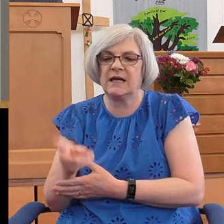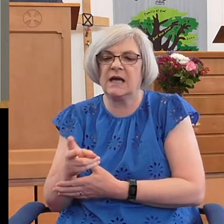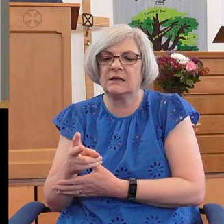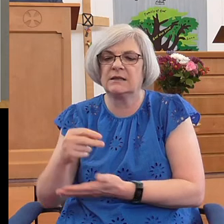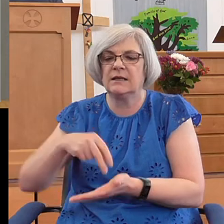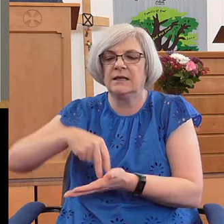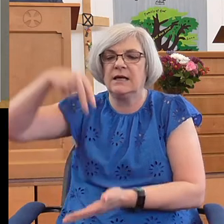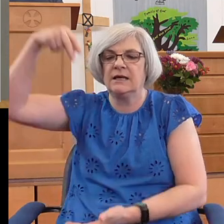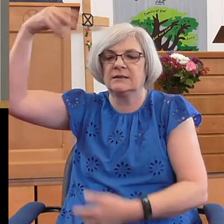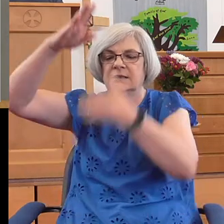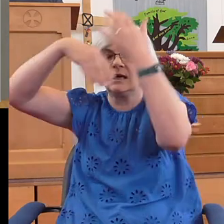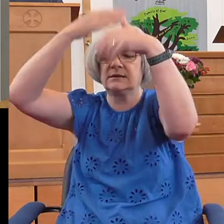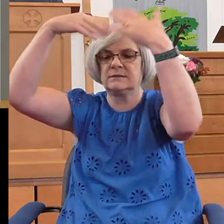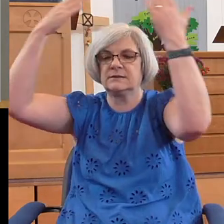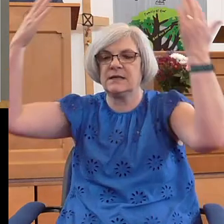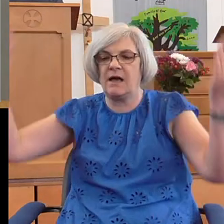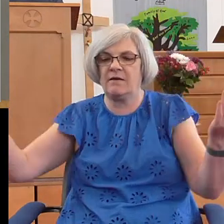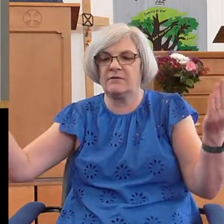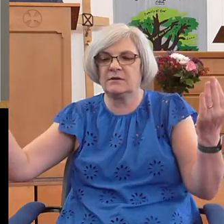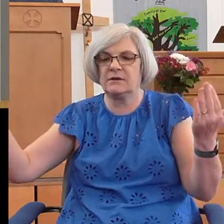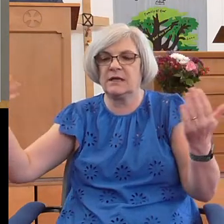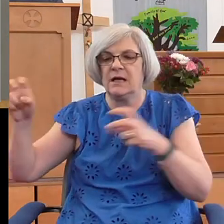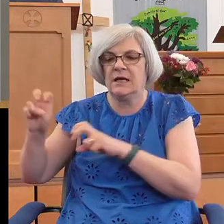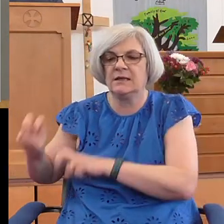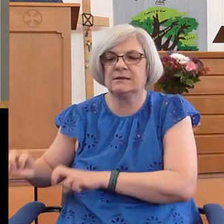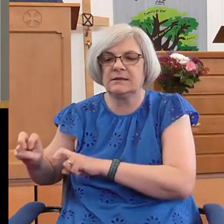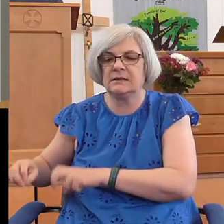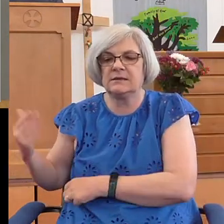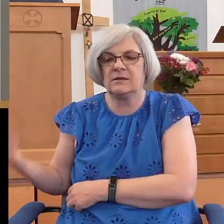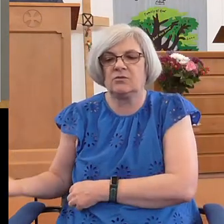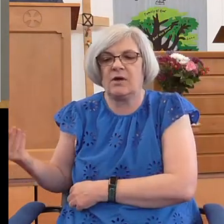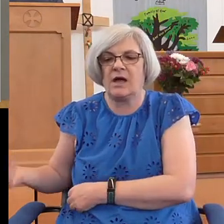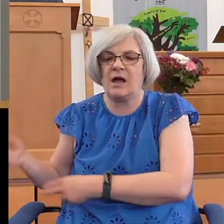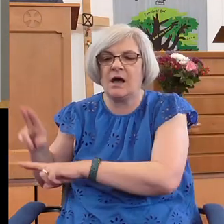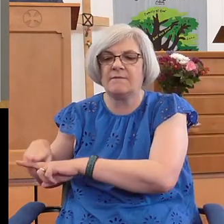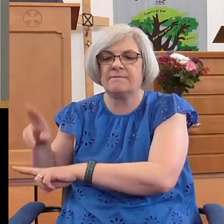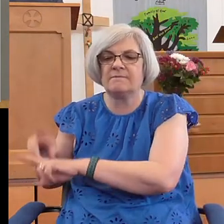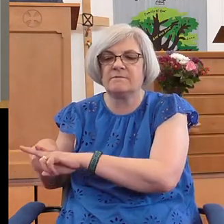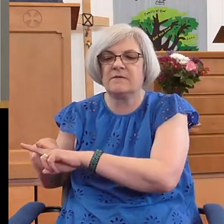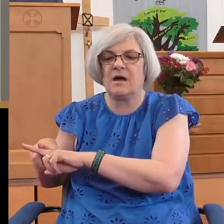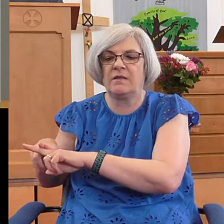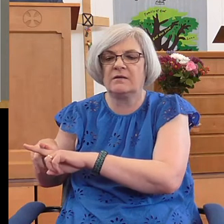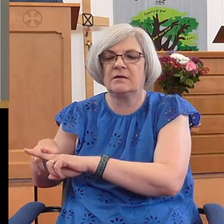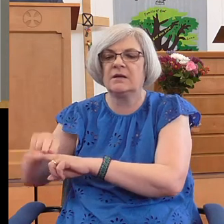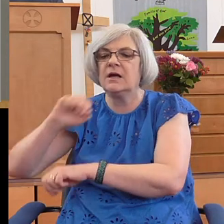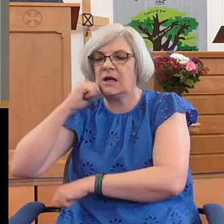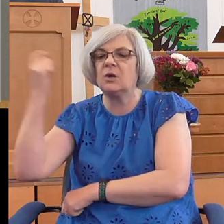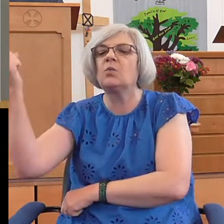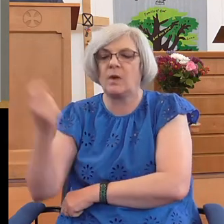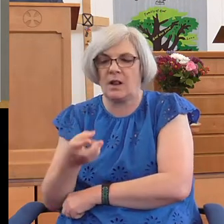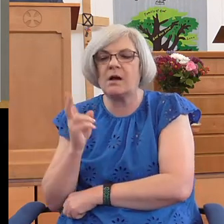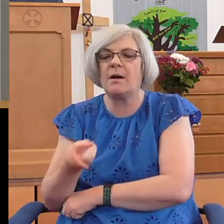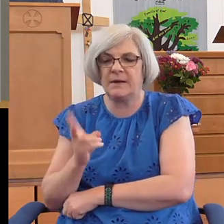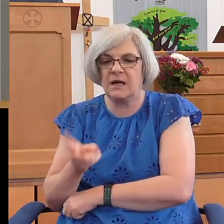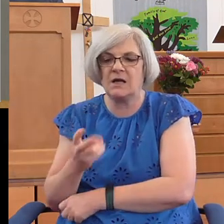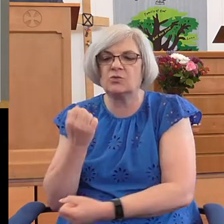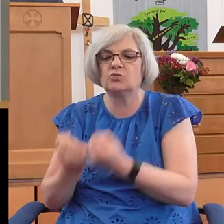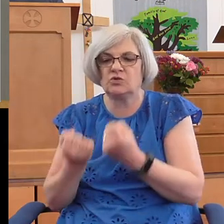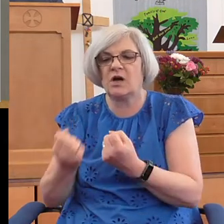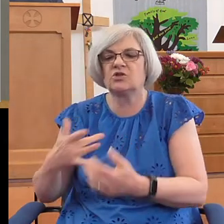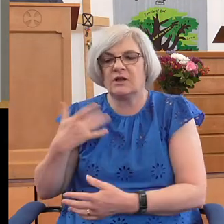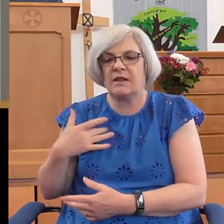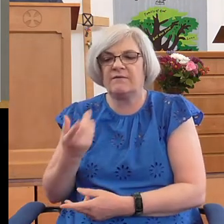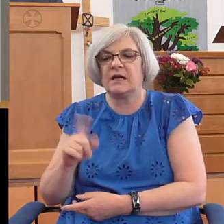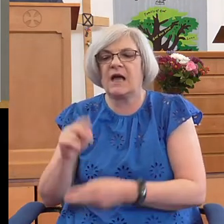rose again. He ascended into heaven. He is seated at the right hand of the Father, and he will come again